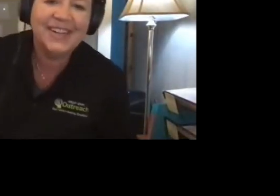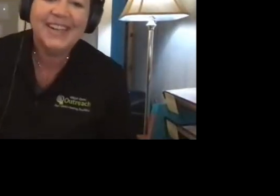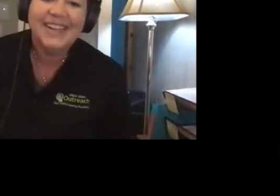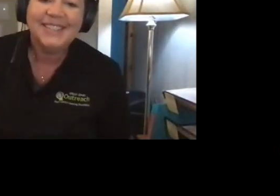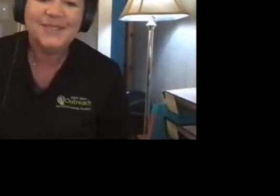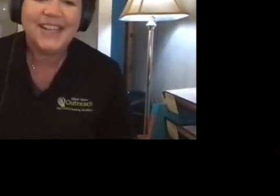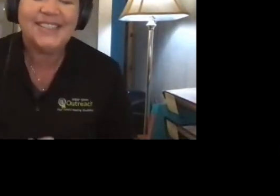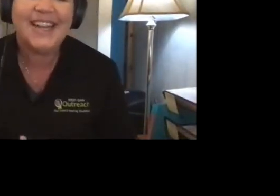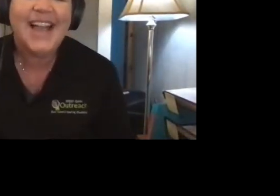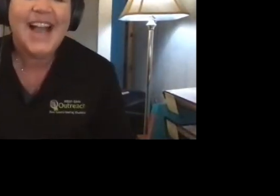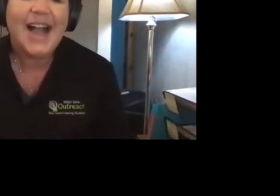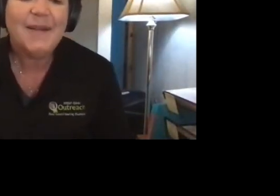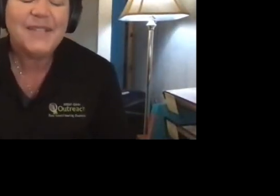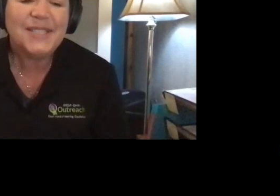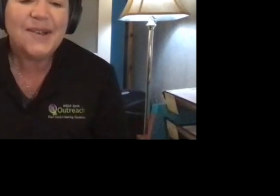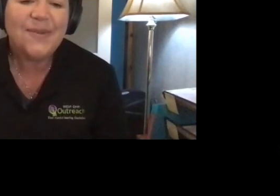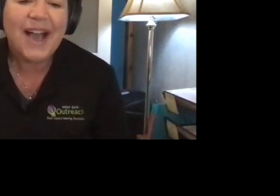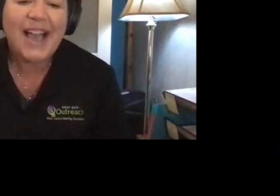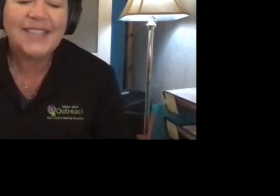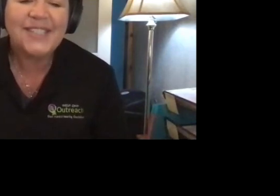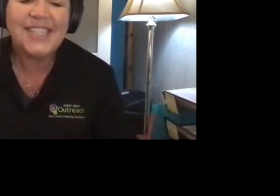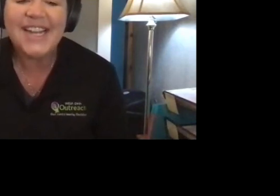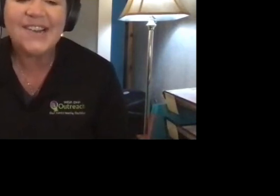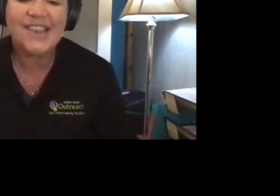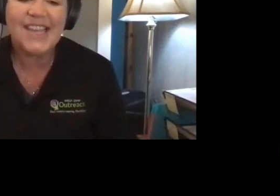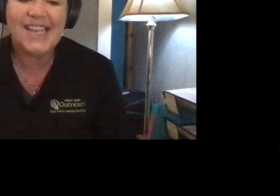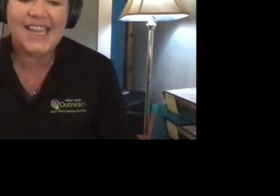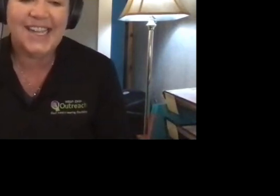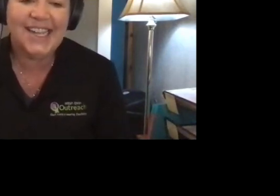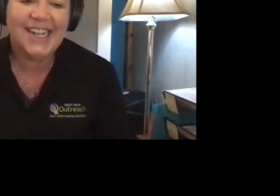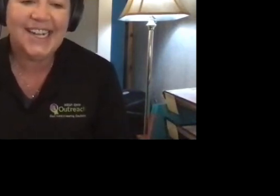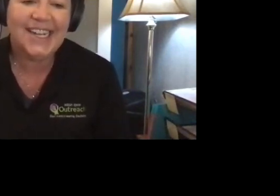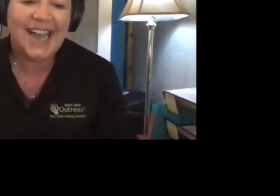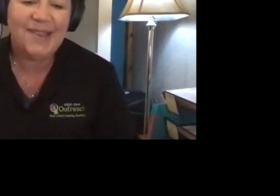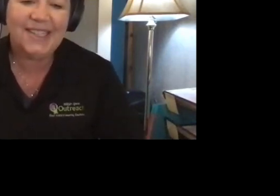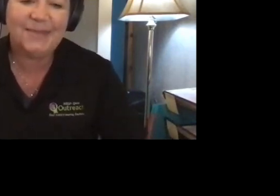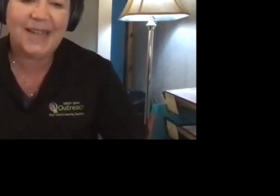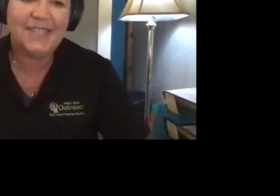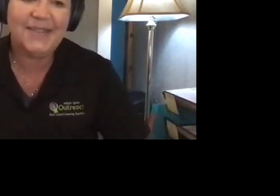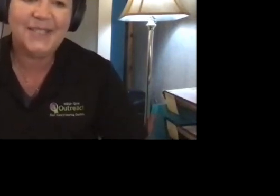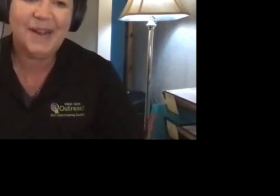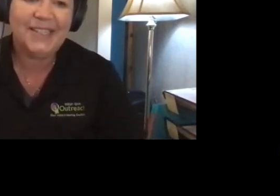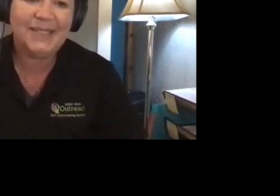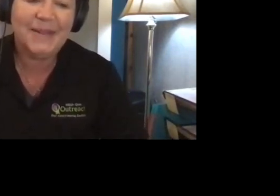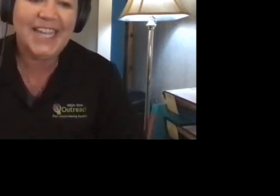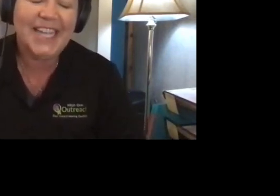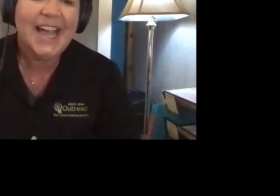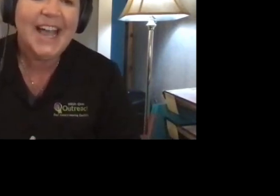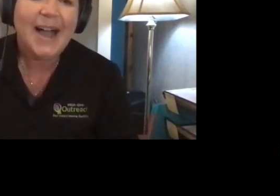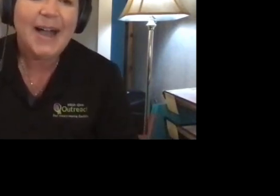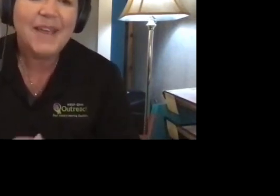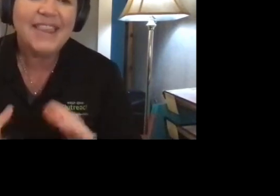too drastic. So as I was sitting here thinking, I do that sometimes, it even surprises